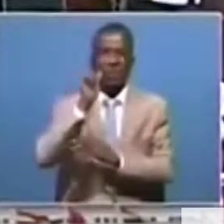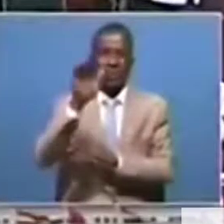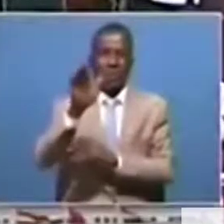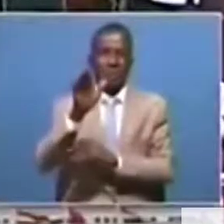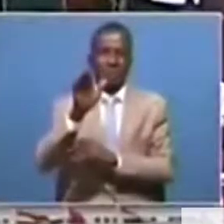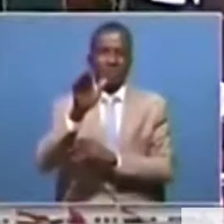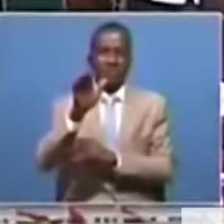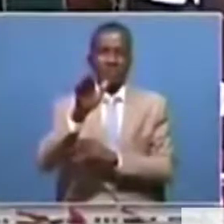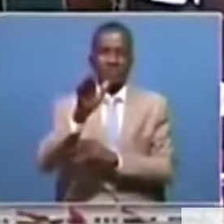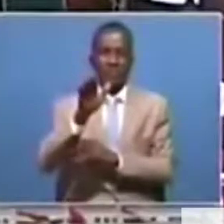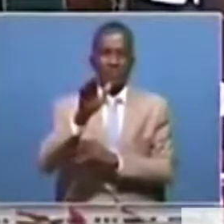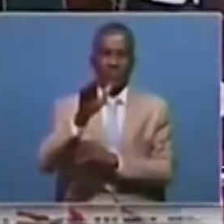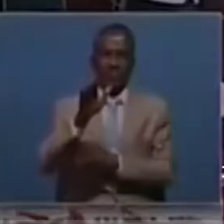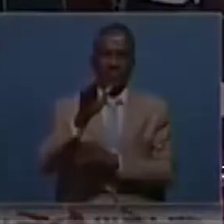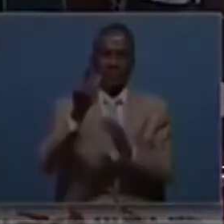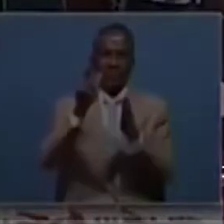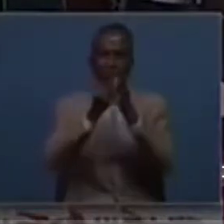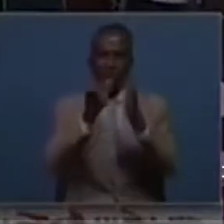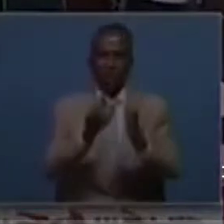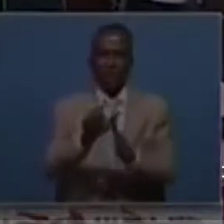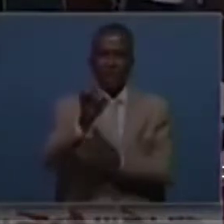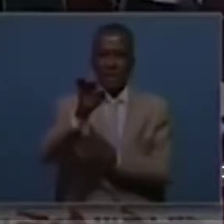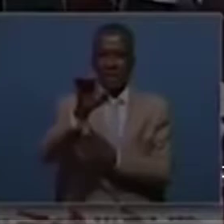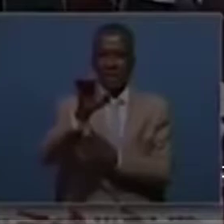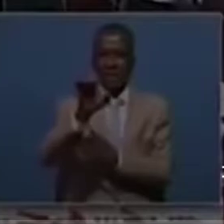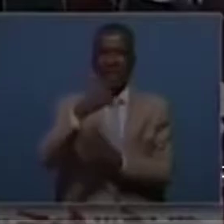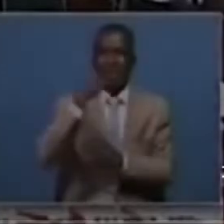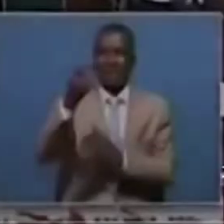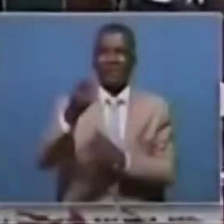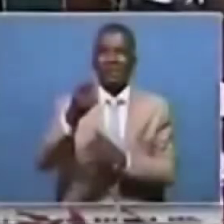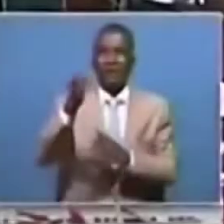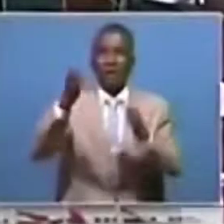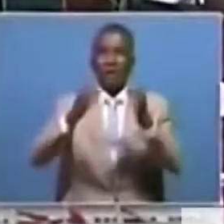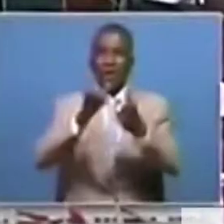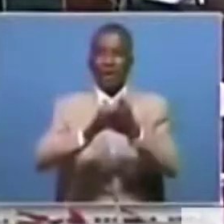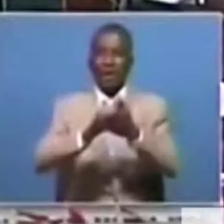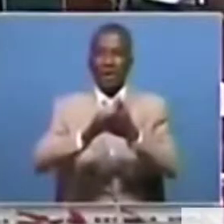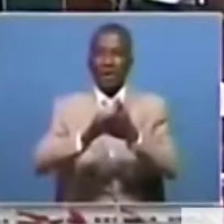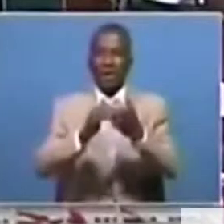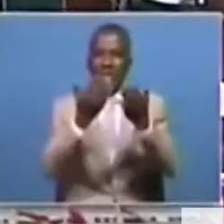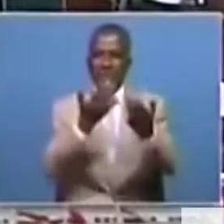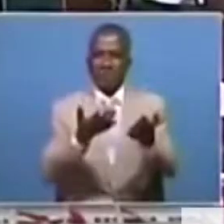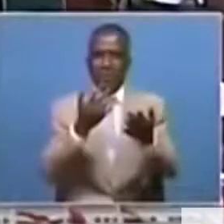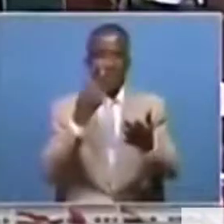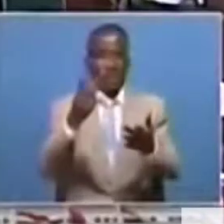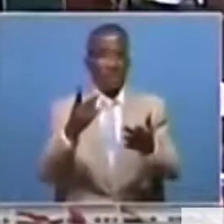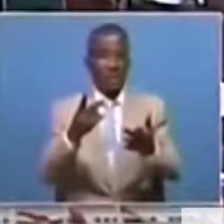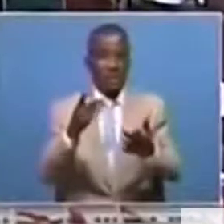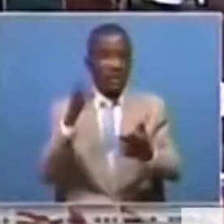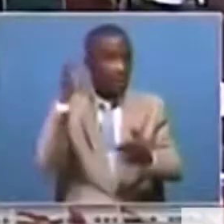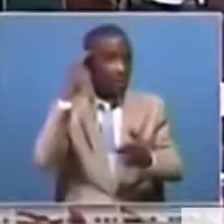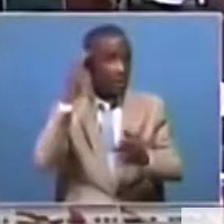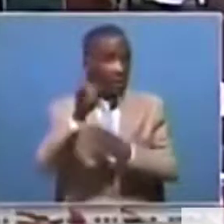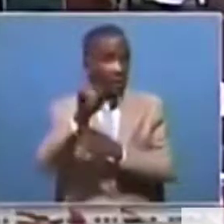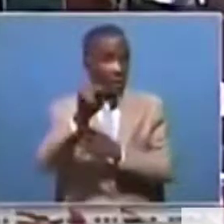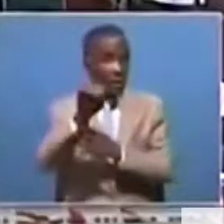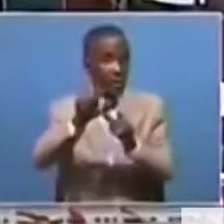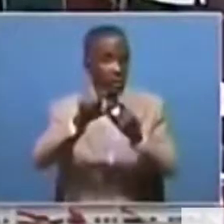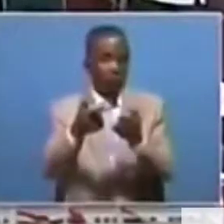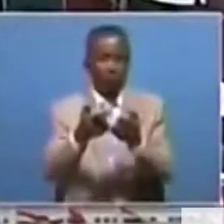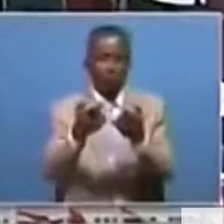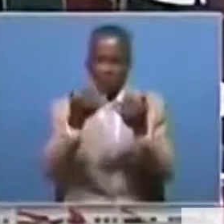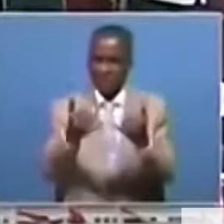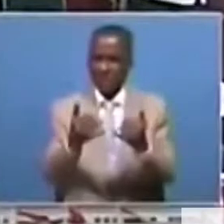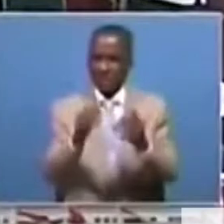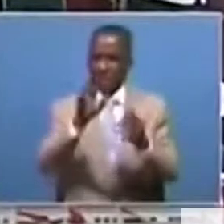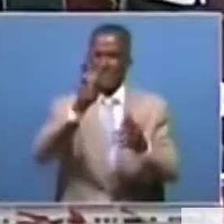Mensa. Counsel for the first respondent told the court that he had weighed or scrutinized the case of the petitioner as presented by his